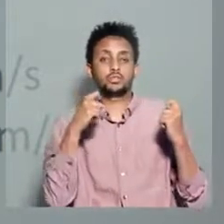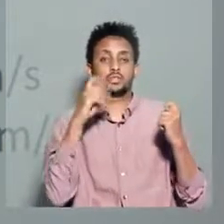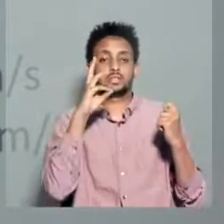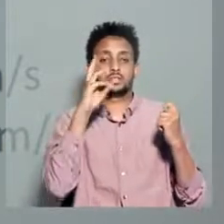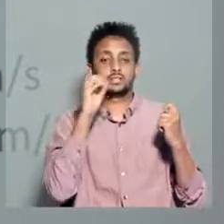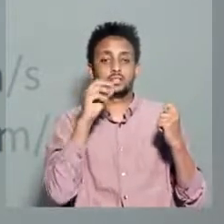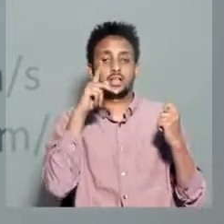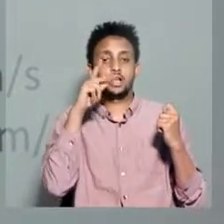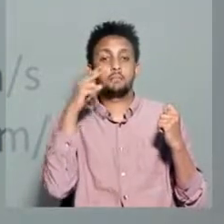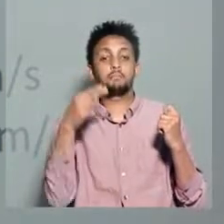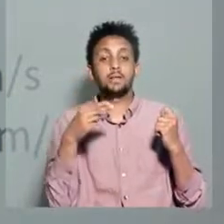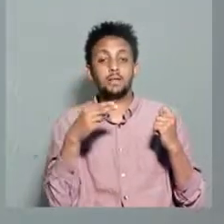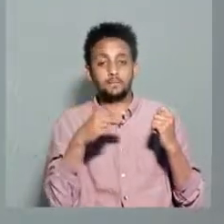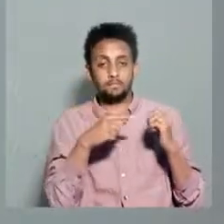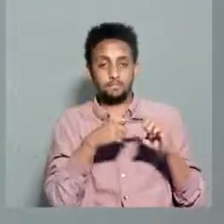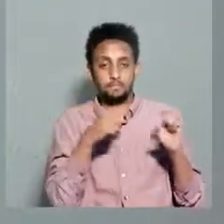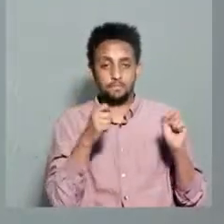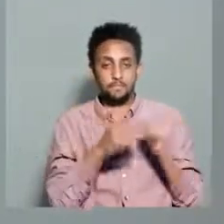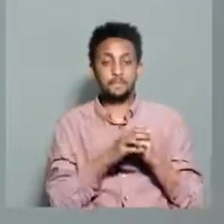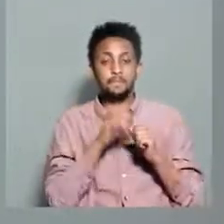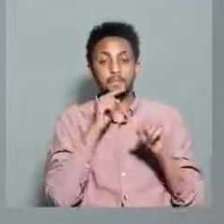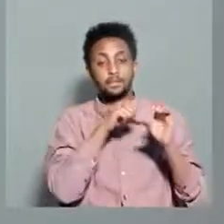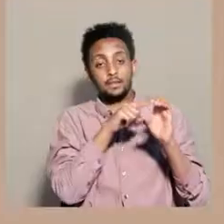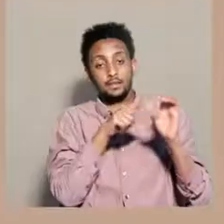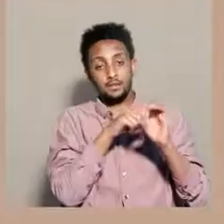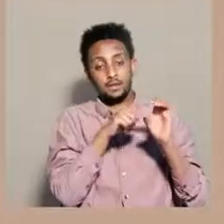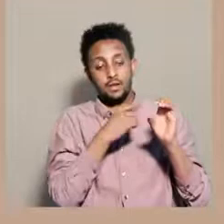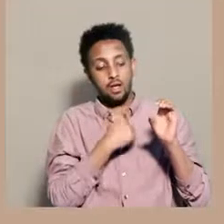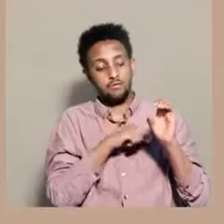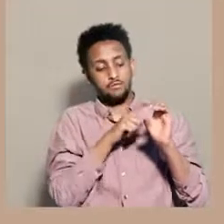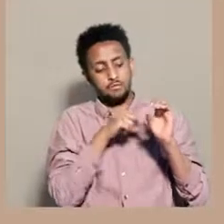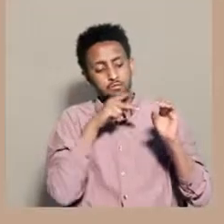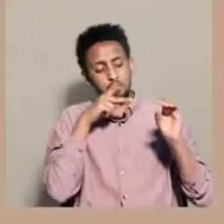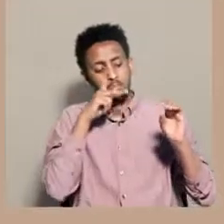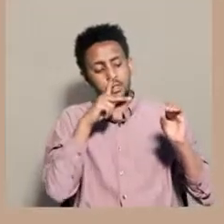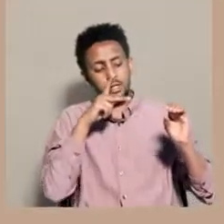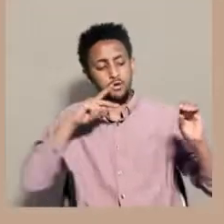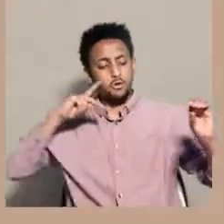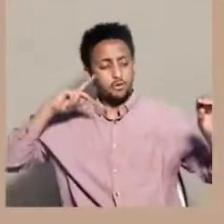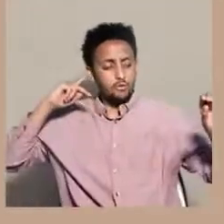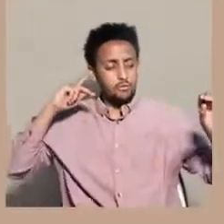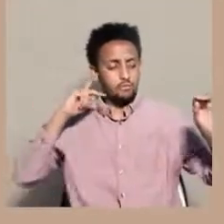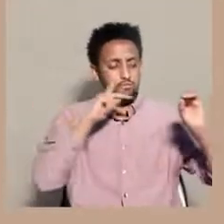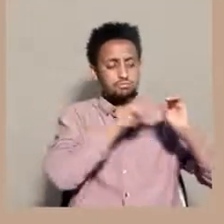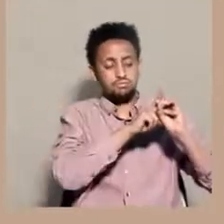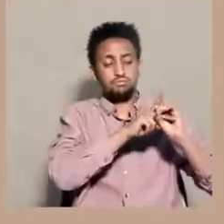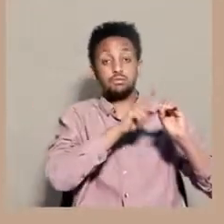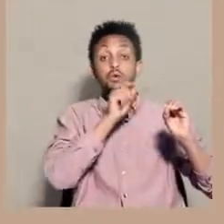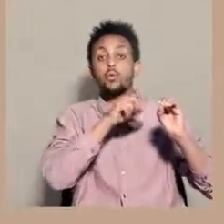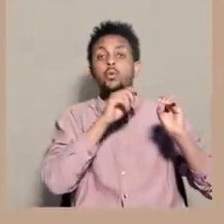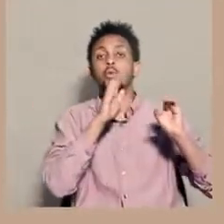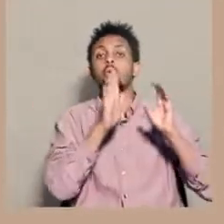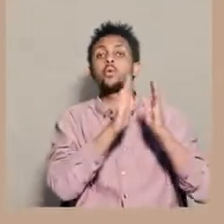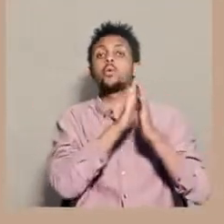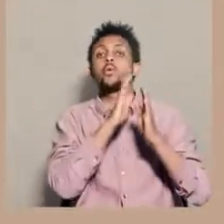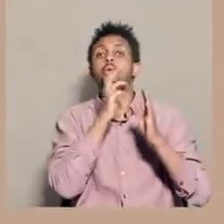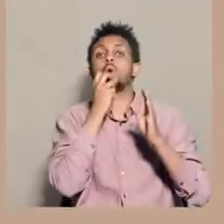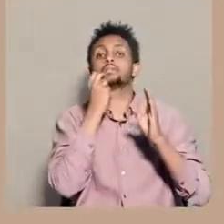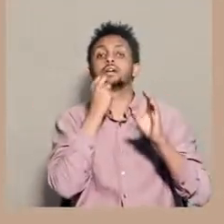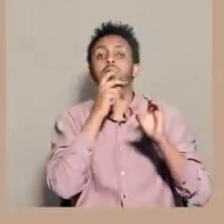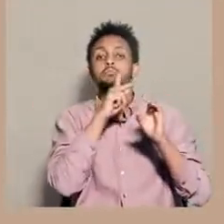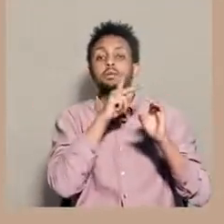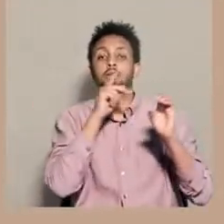60 kilopascal. Here it says we have pressure P1 to push that water is